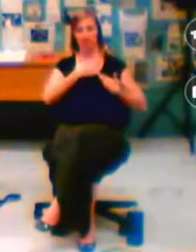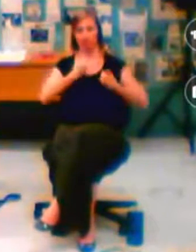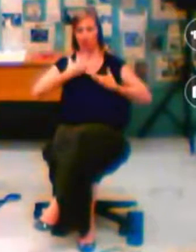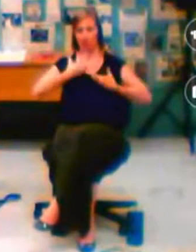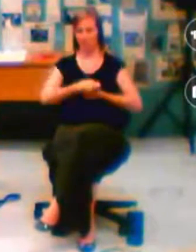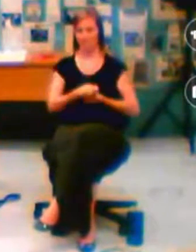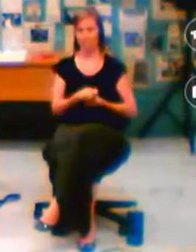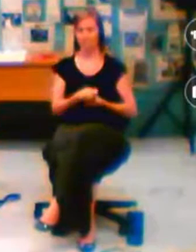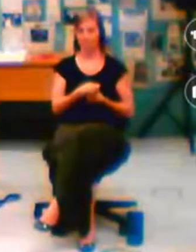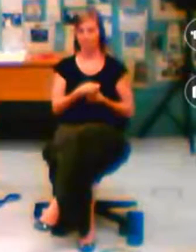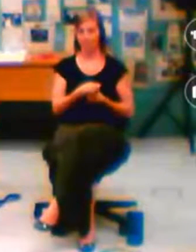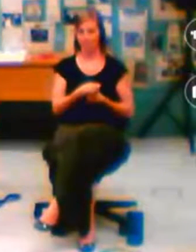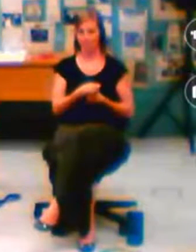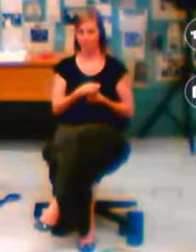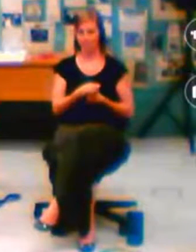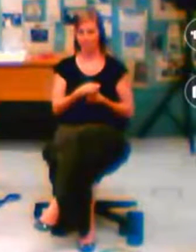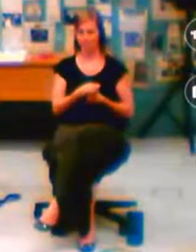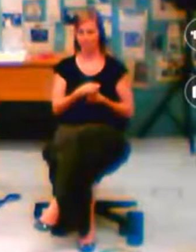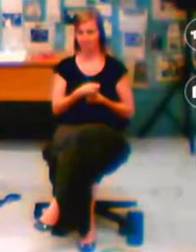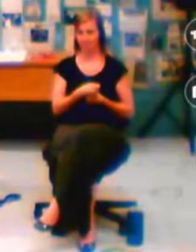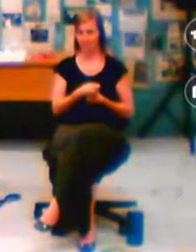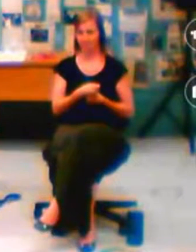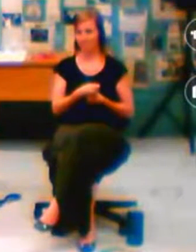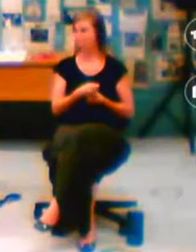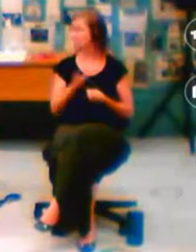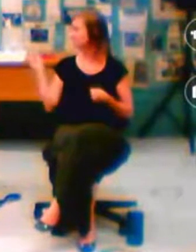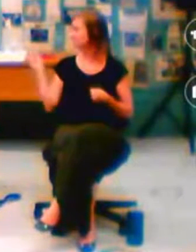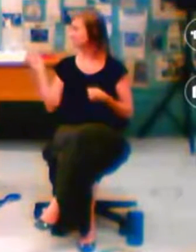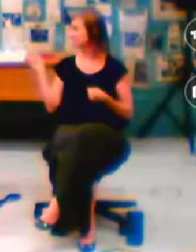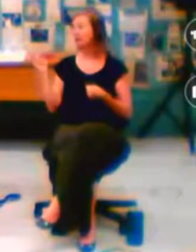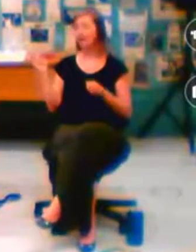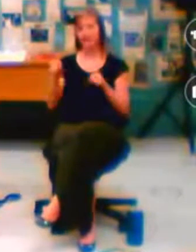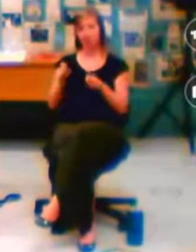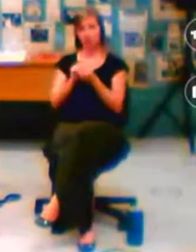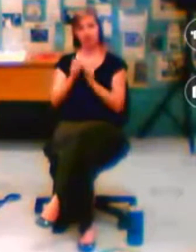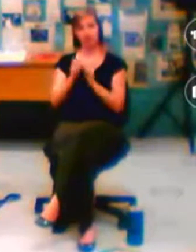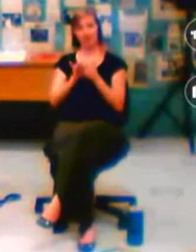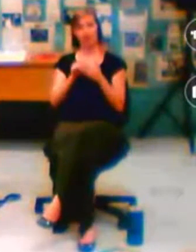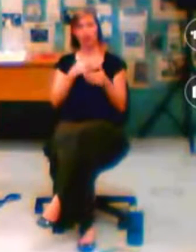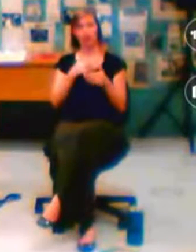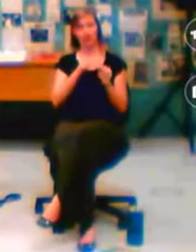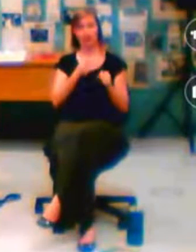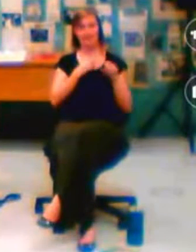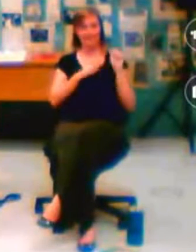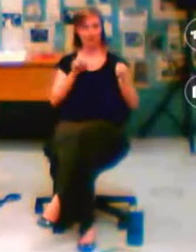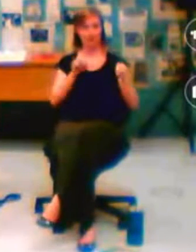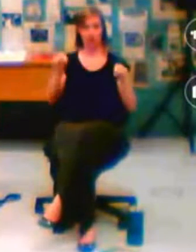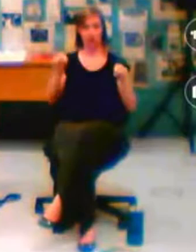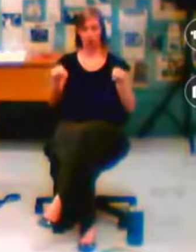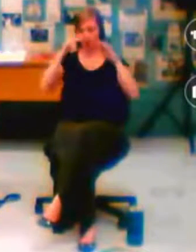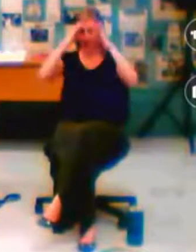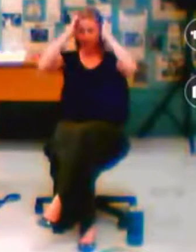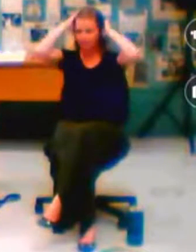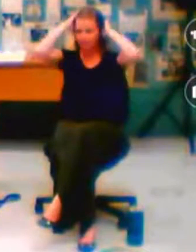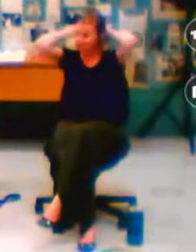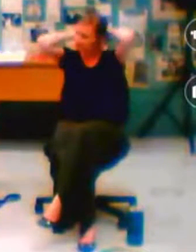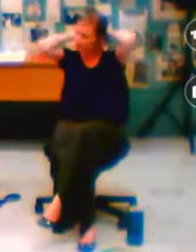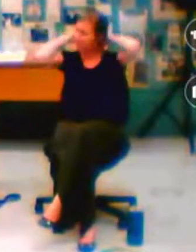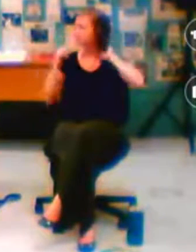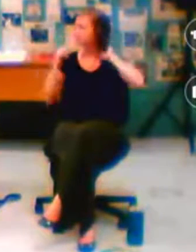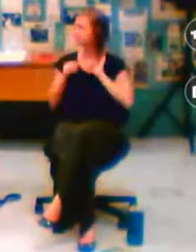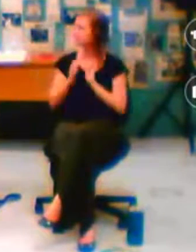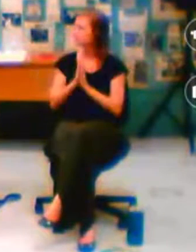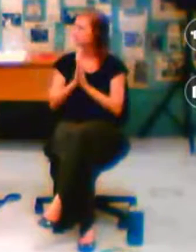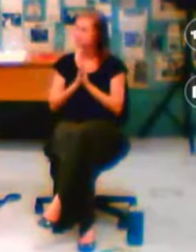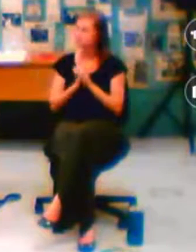cost curve for the whole country as a whole as we're looking at our aging. So I'm going to try to sum Julie's 5 minutes of question